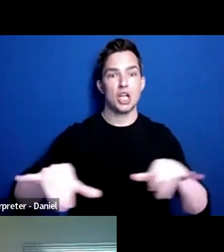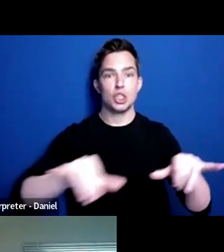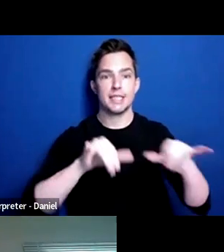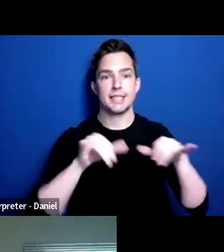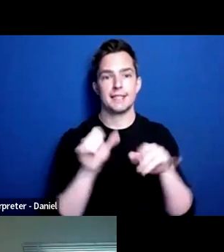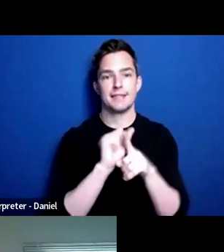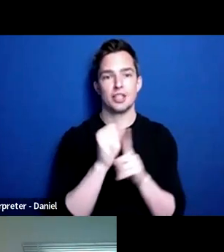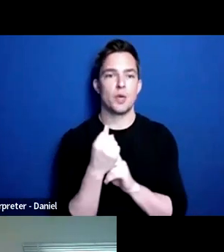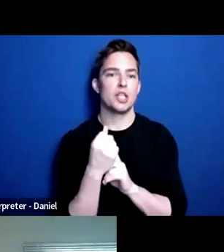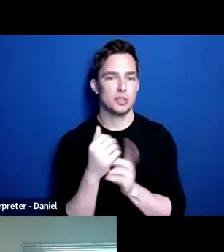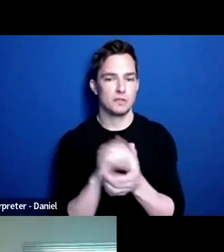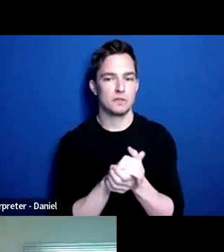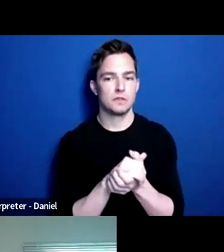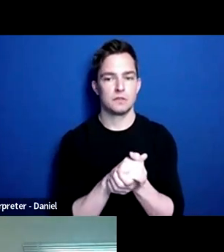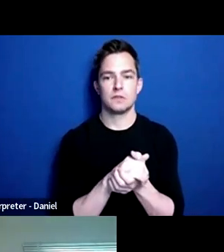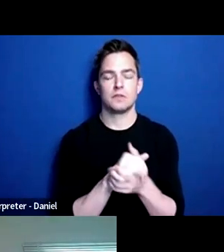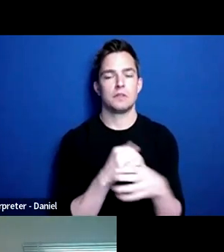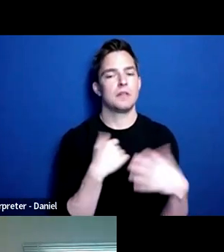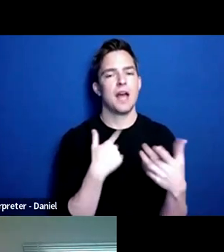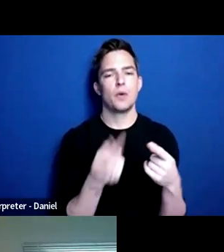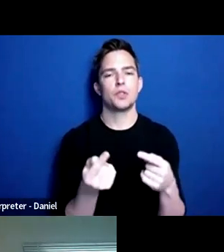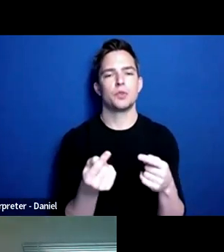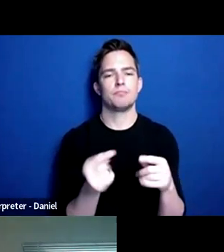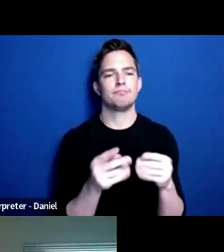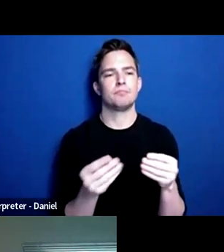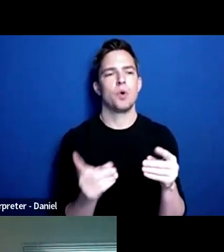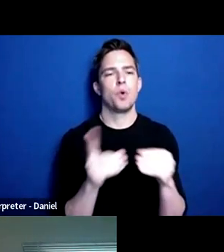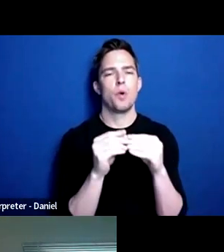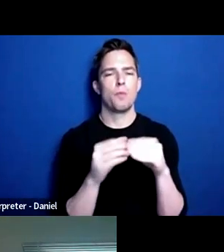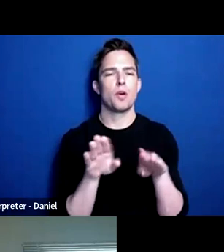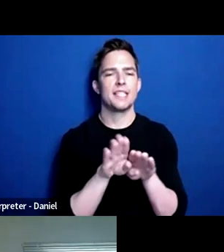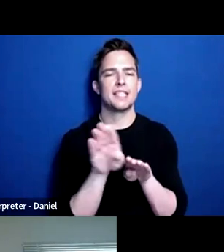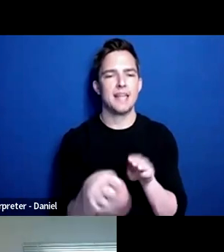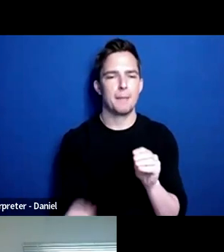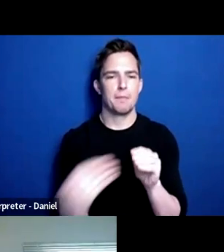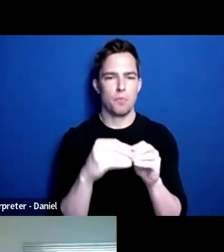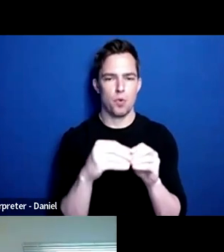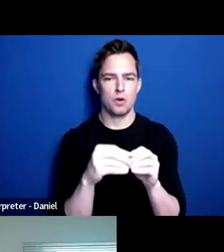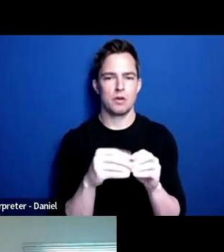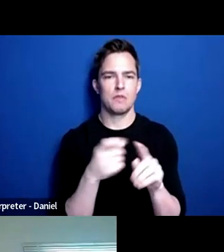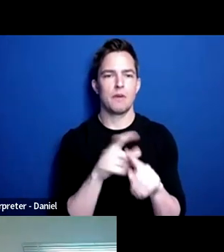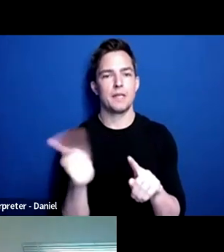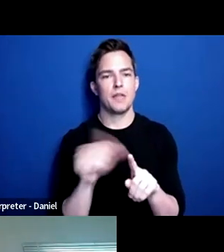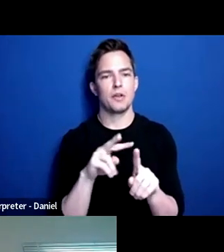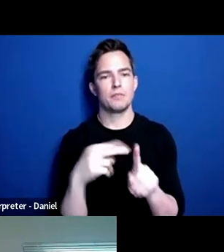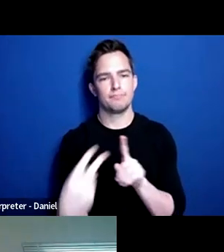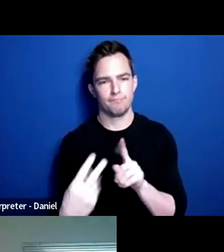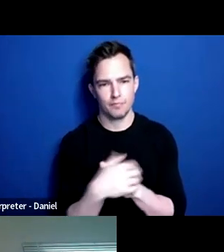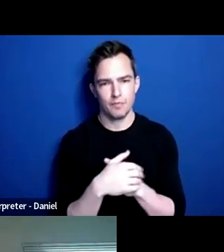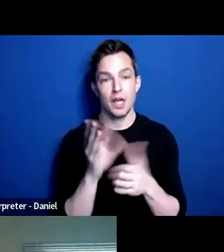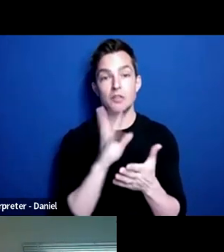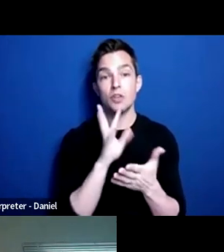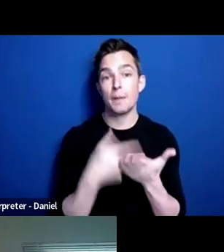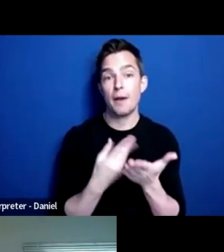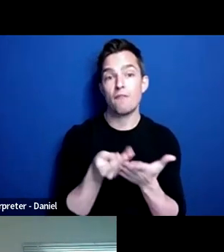so I would like to take it a step further, or to take it from a different angle and talk about